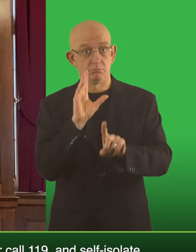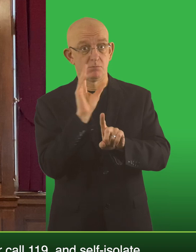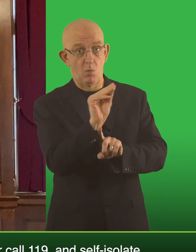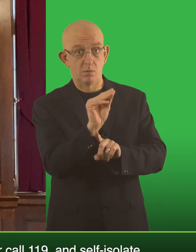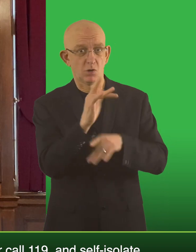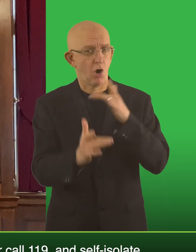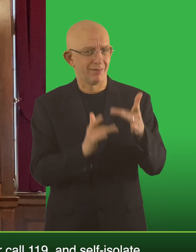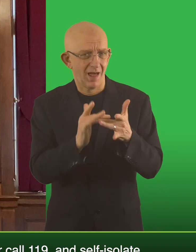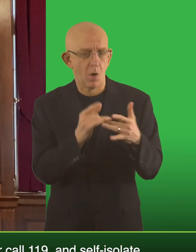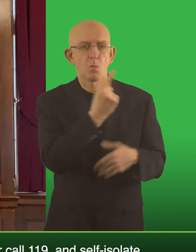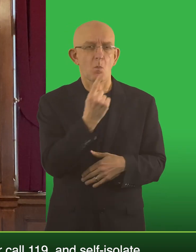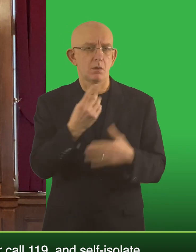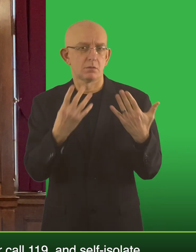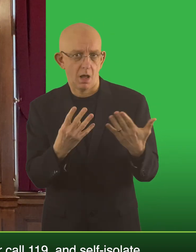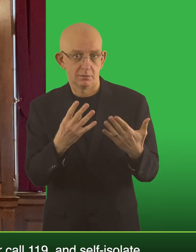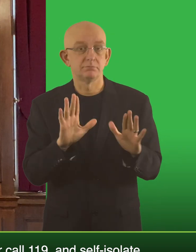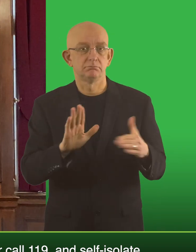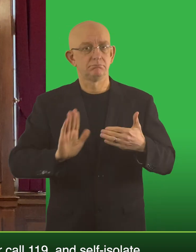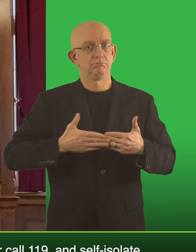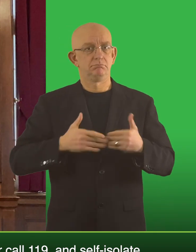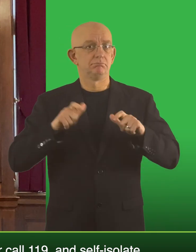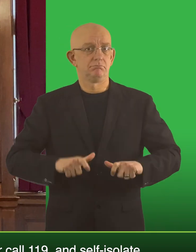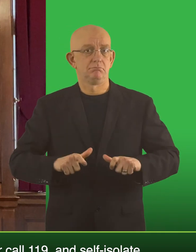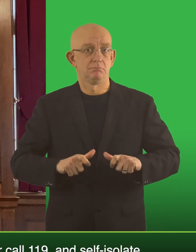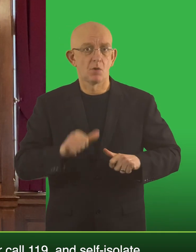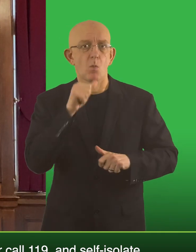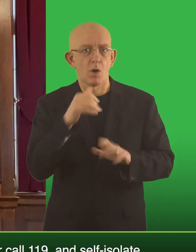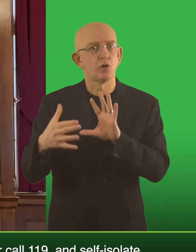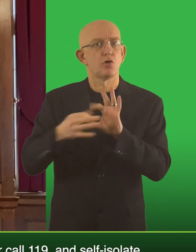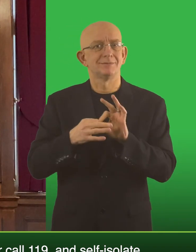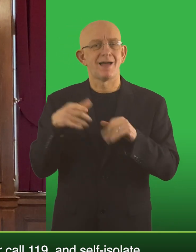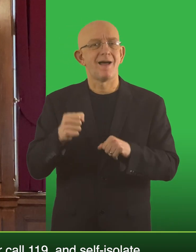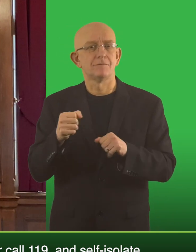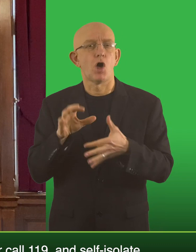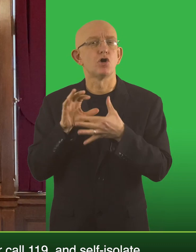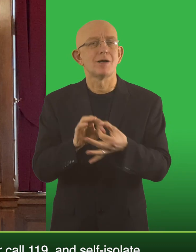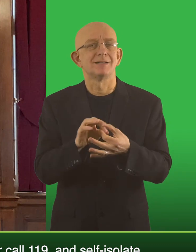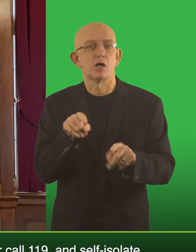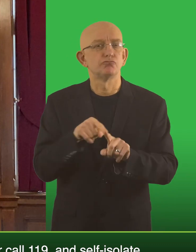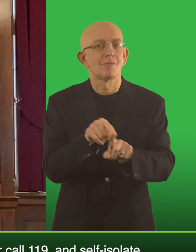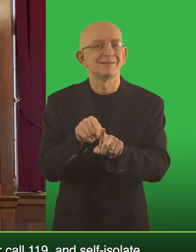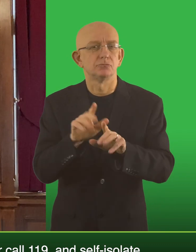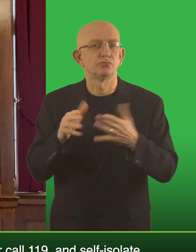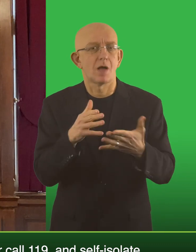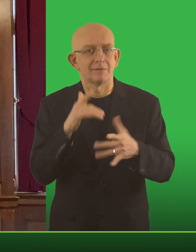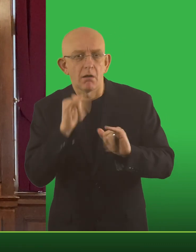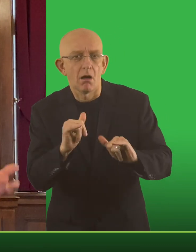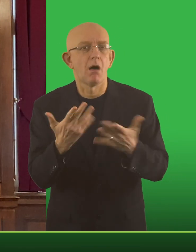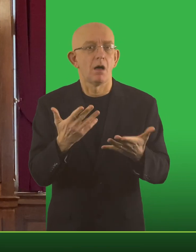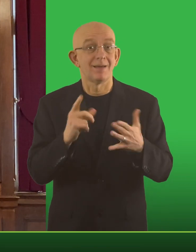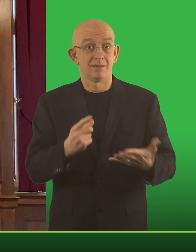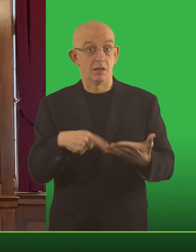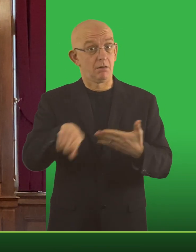report the result online or call 119 and self-isolate. They'll be contacted by a contact tracing service, so their contacts can be notified,